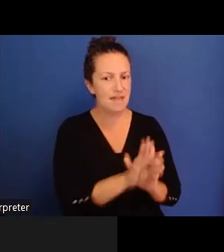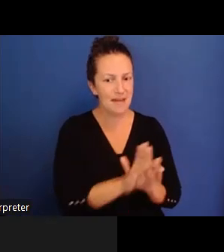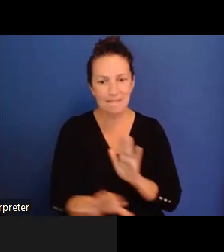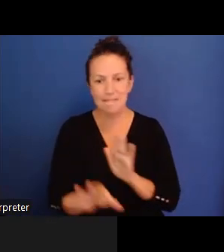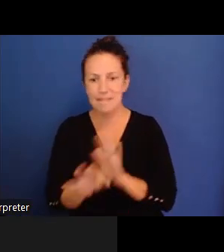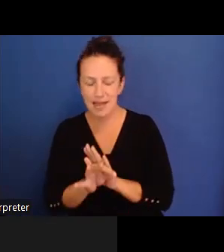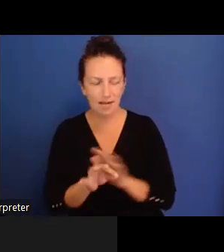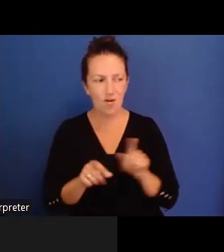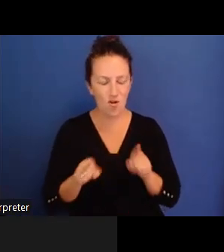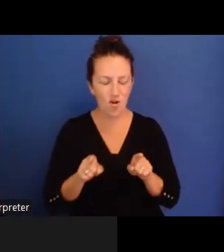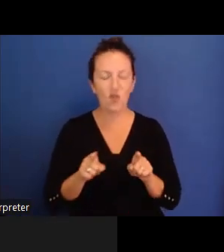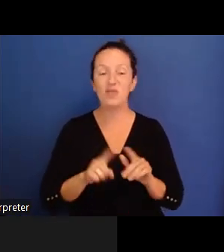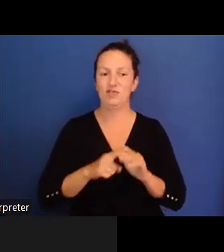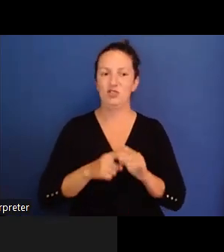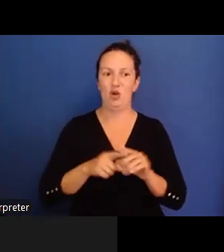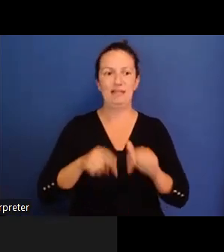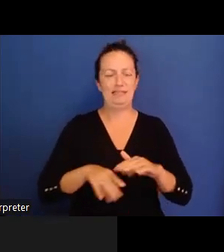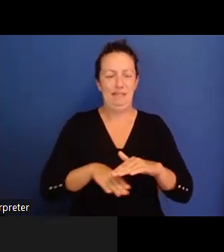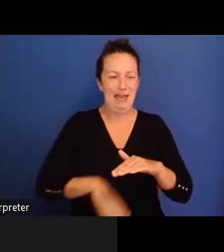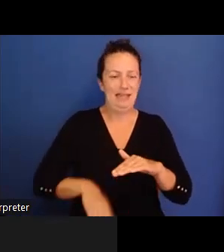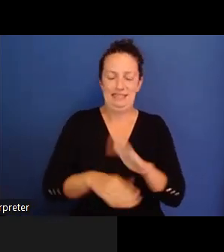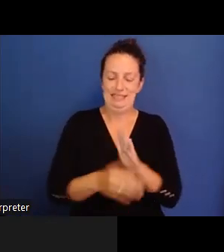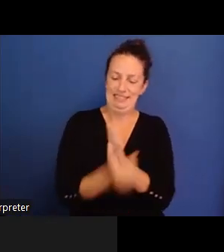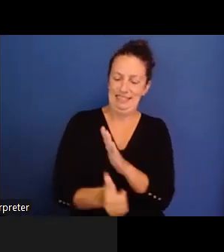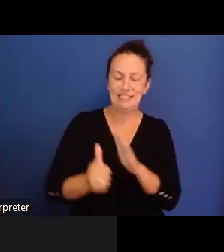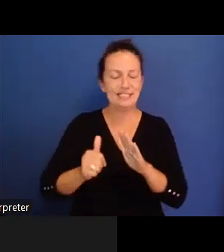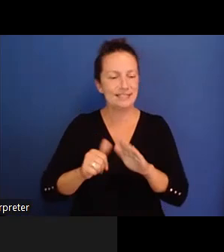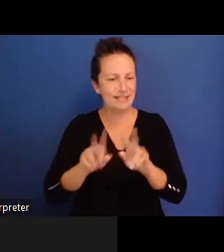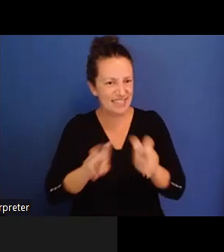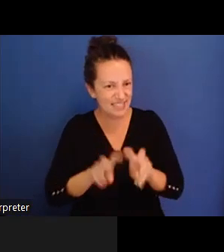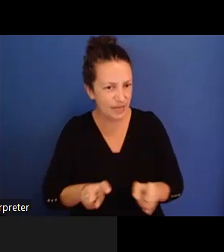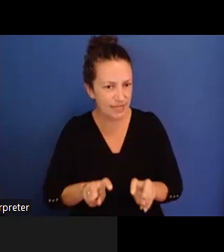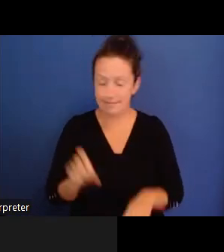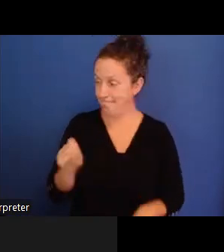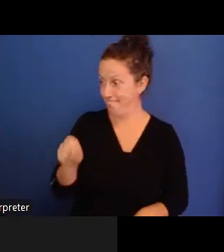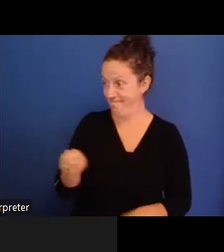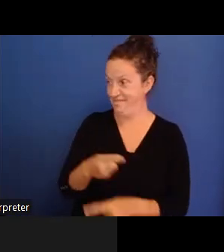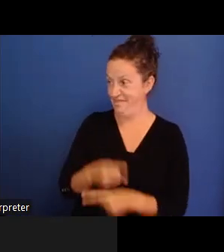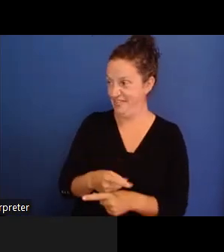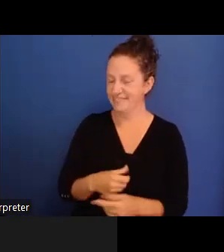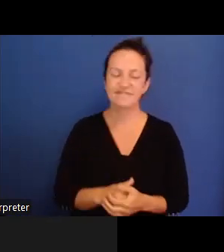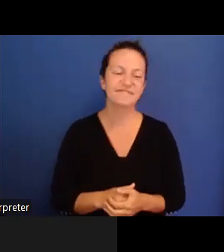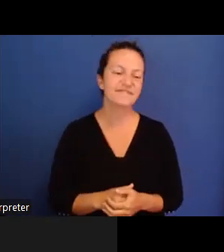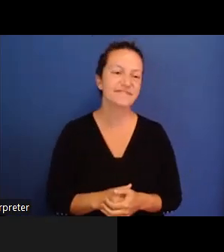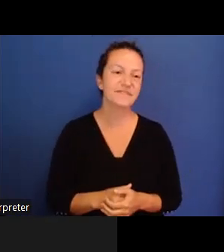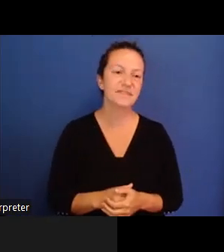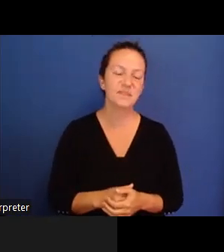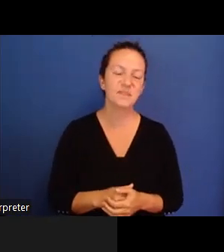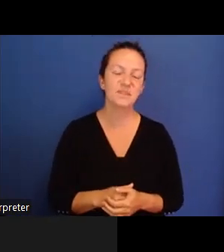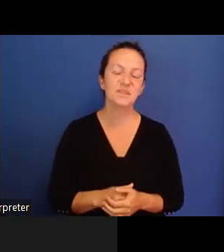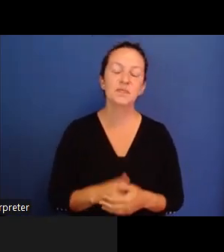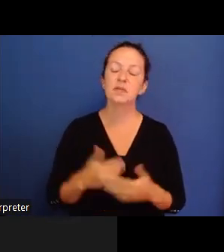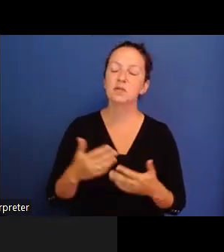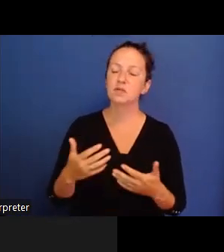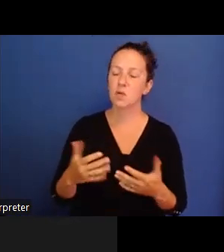skills assessment, right? We have. Mhm. Yeah. And so sort